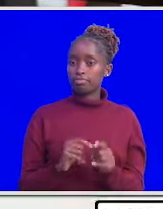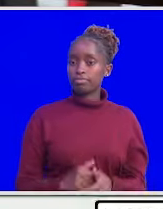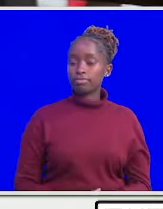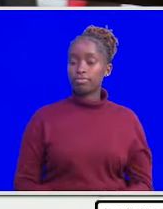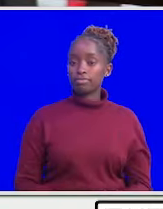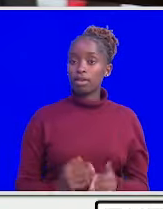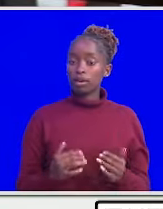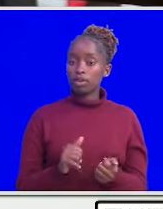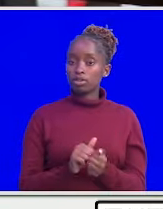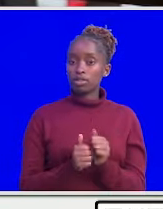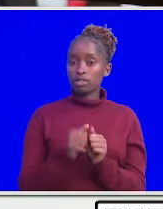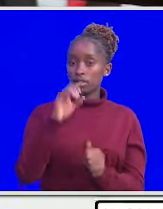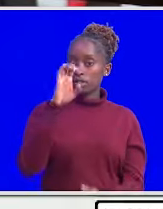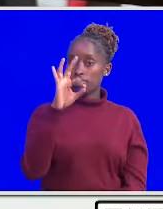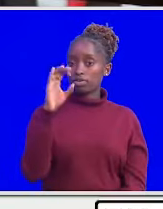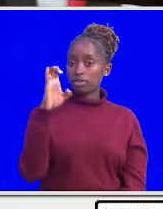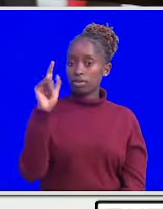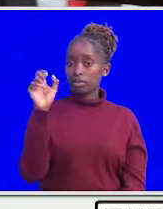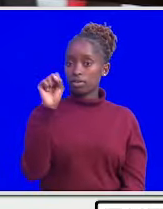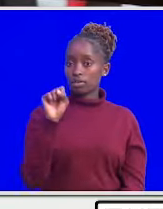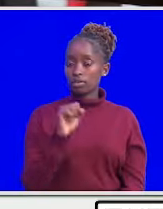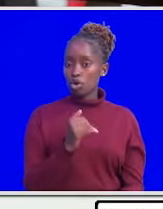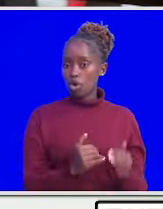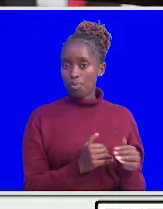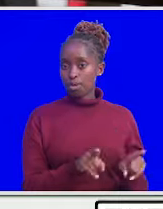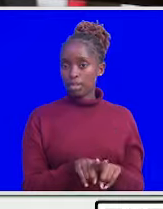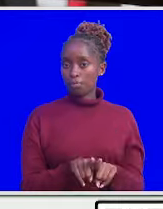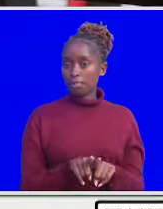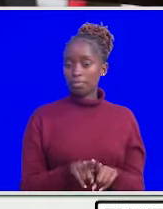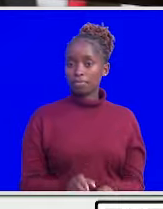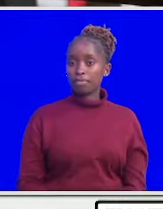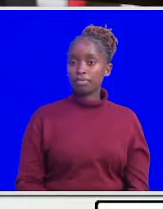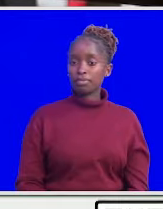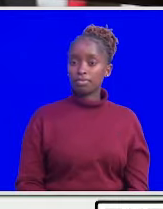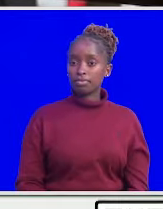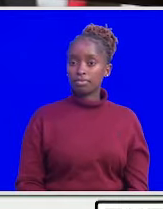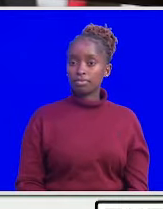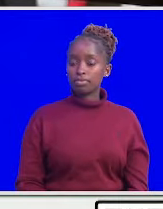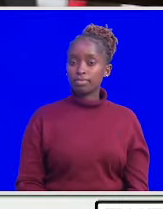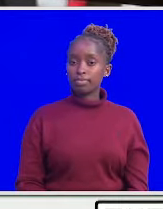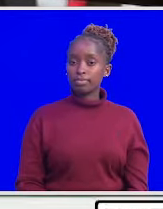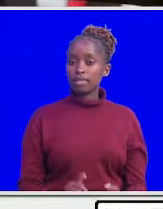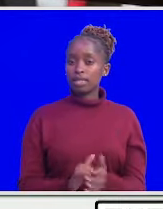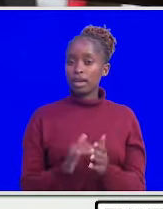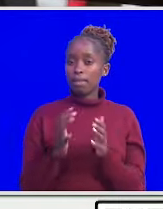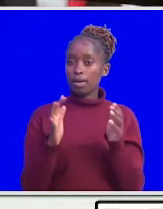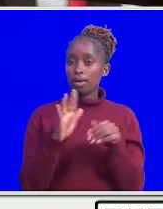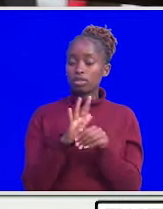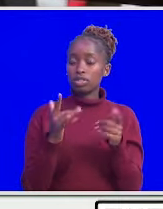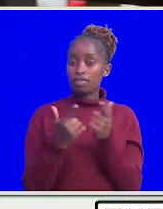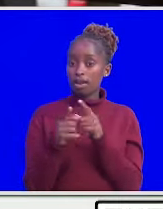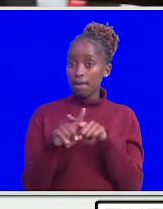changing effect is almost the same. That's the biggest difference. But